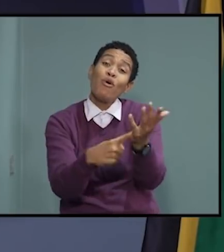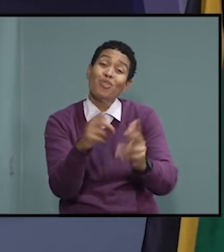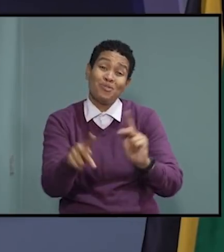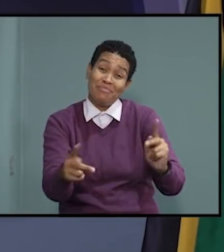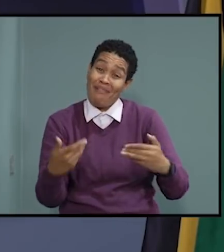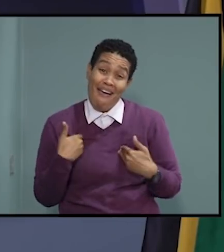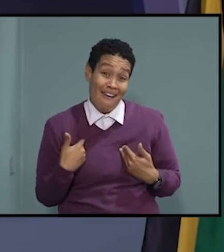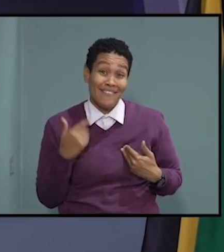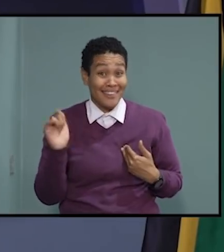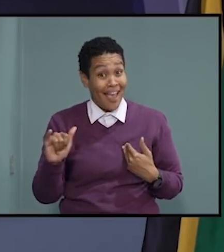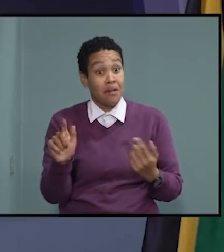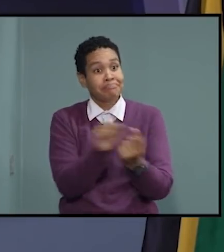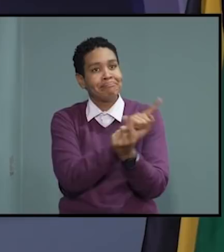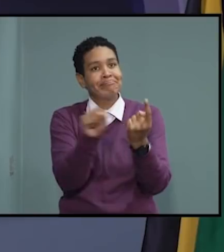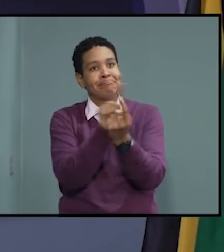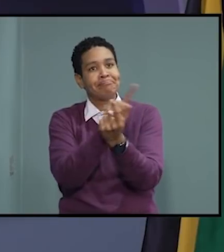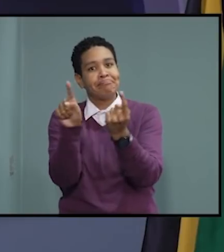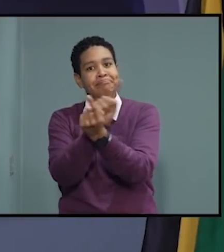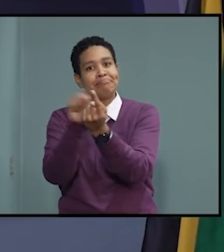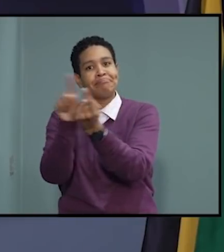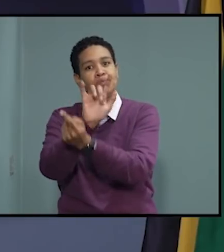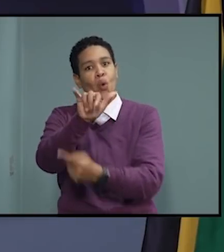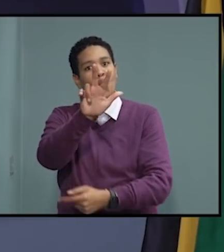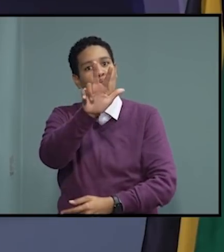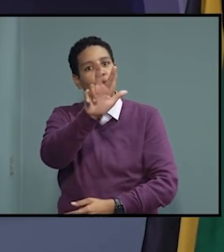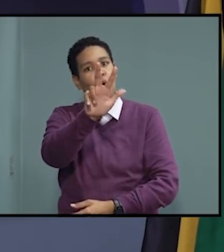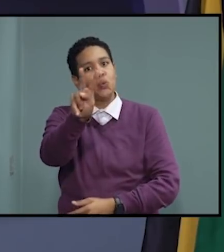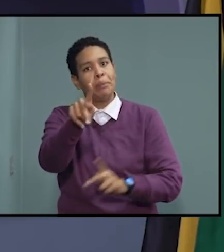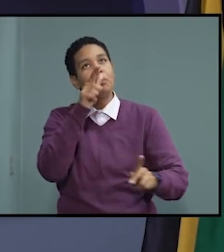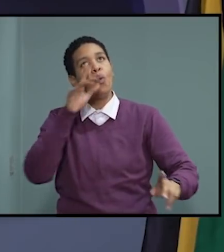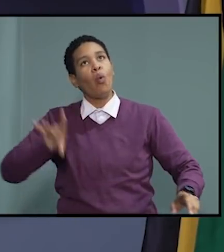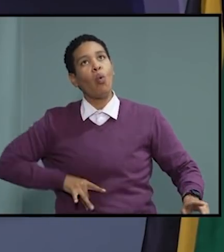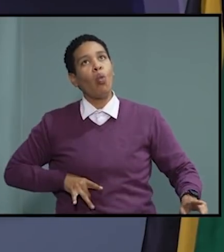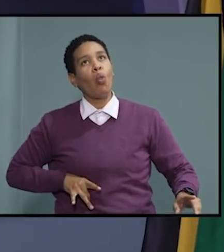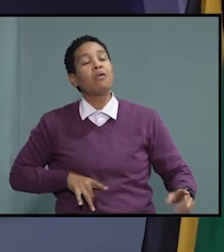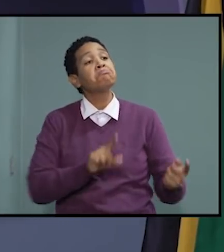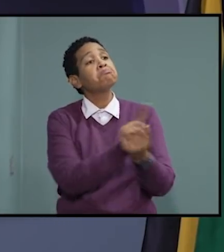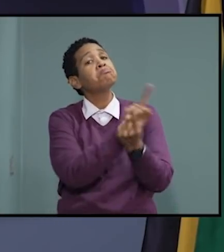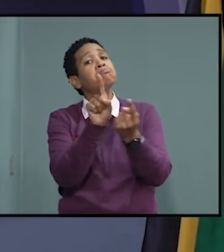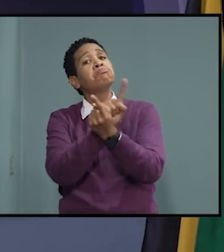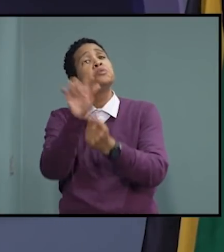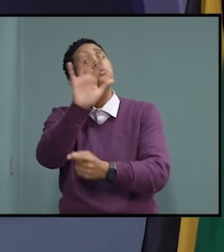contacted in close proximity.